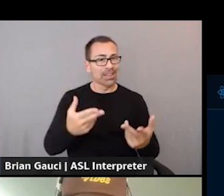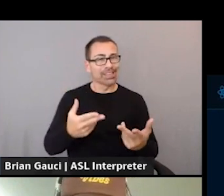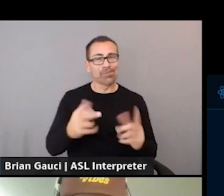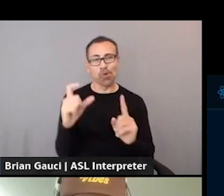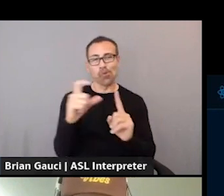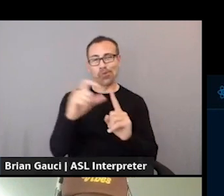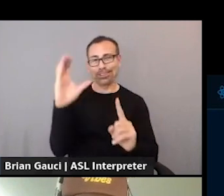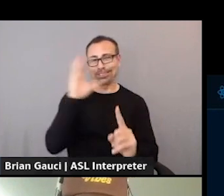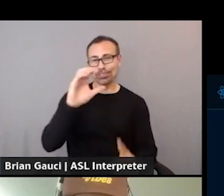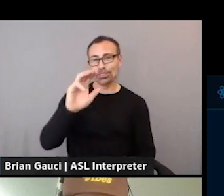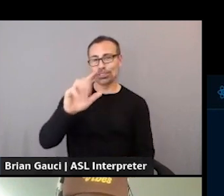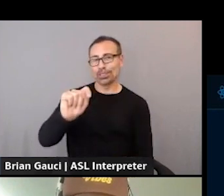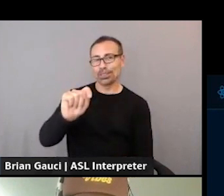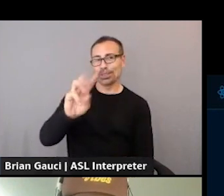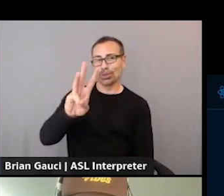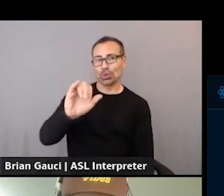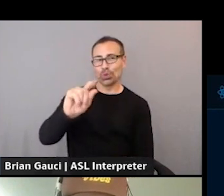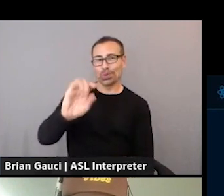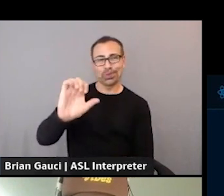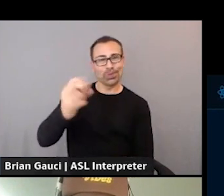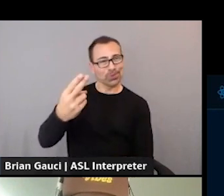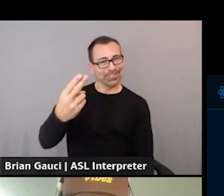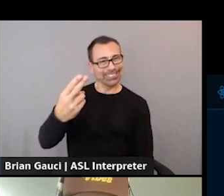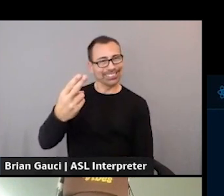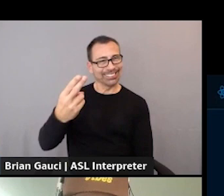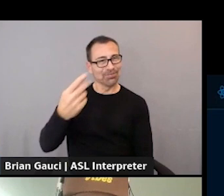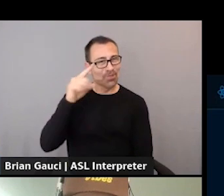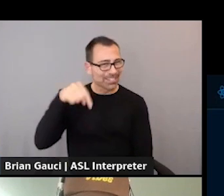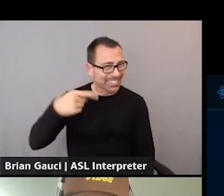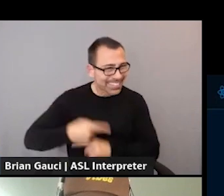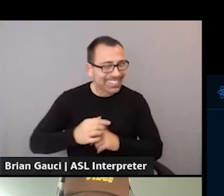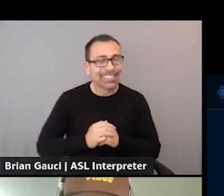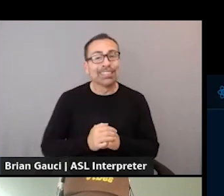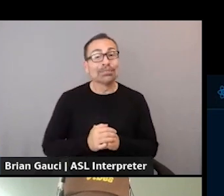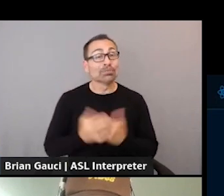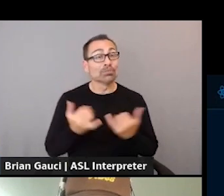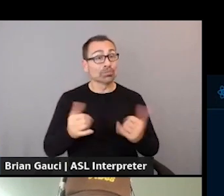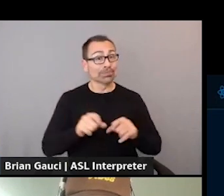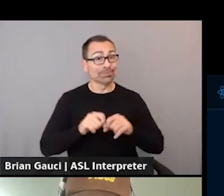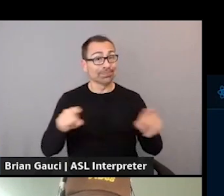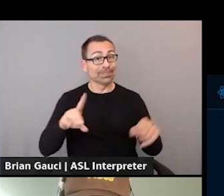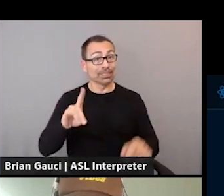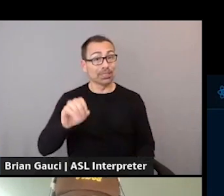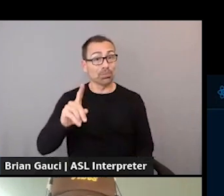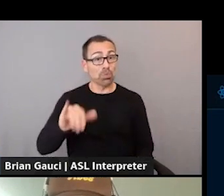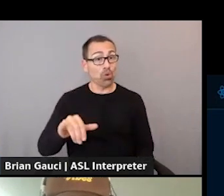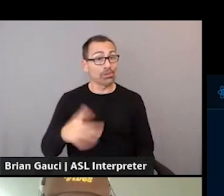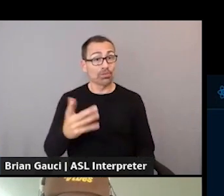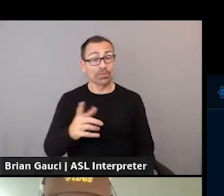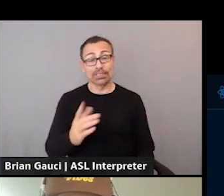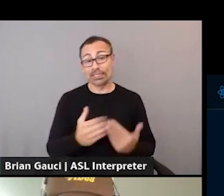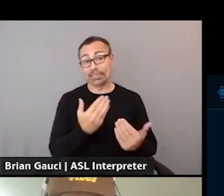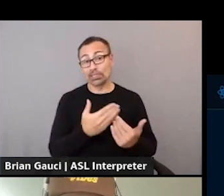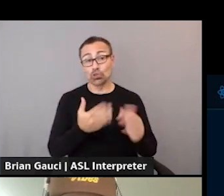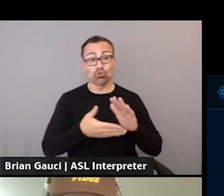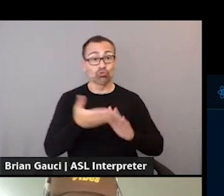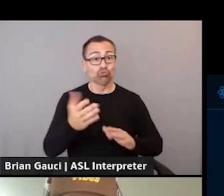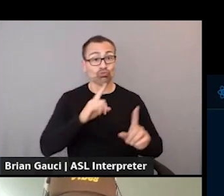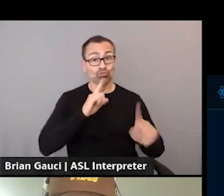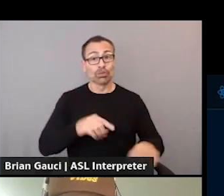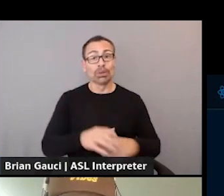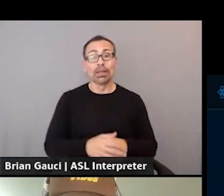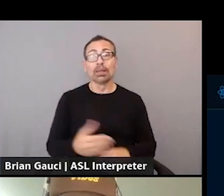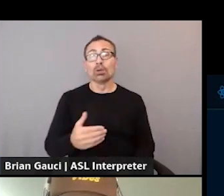today. So I'm going to go ahead and deploy this. Now, deploying this API is no more than running a command, which is